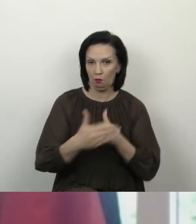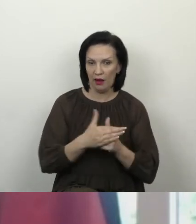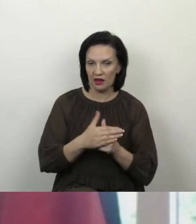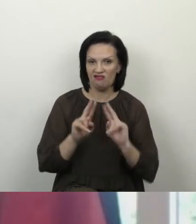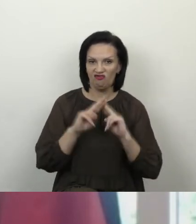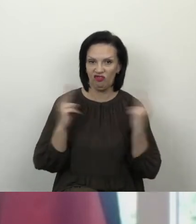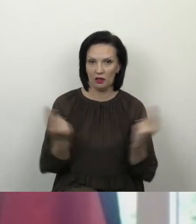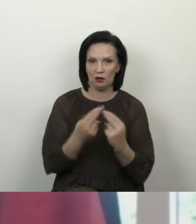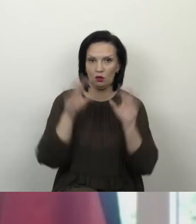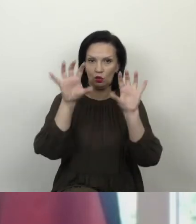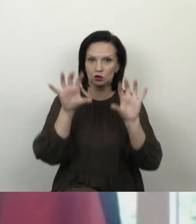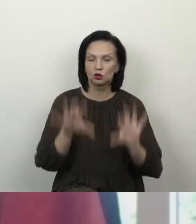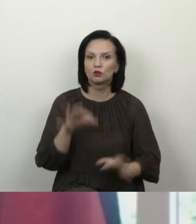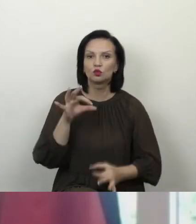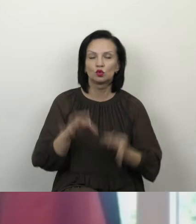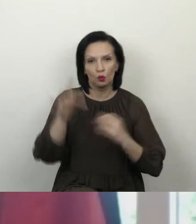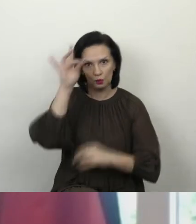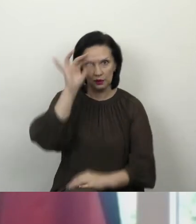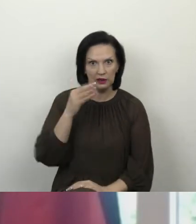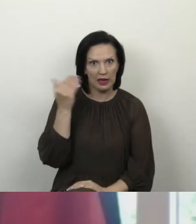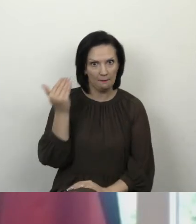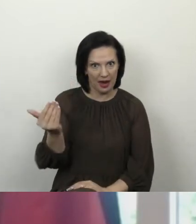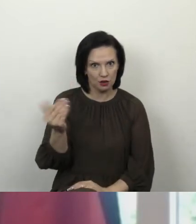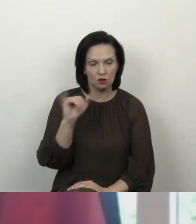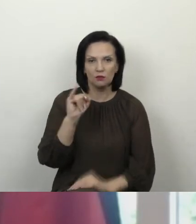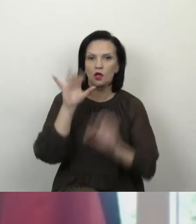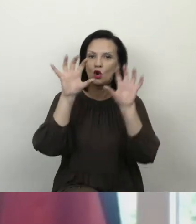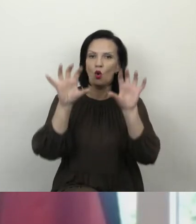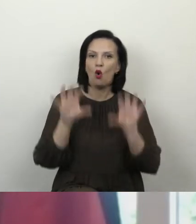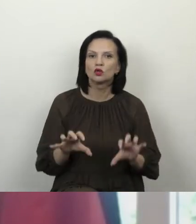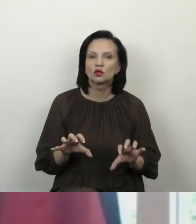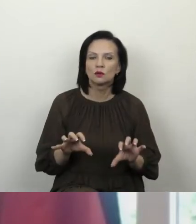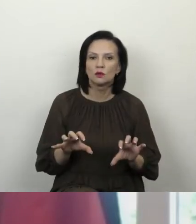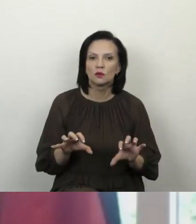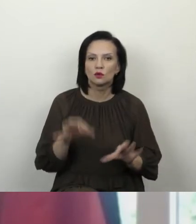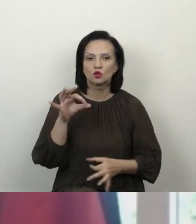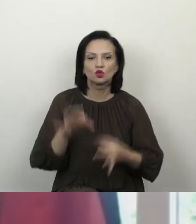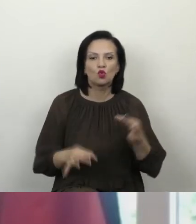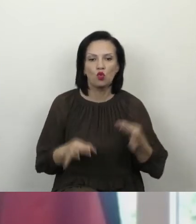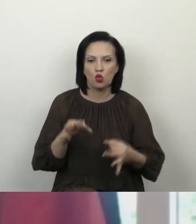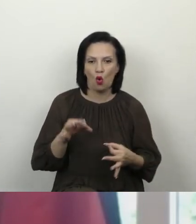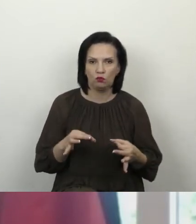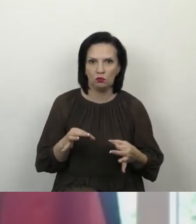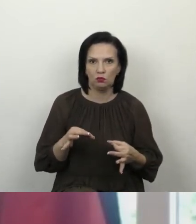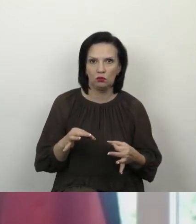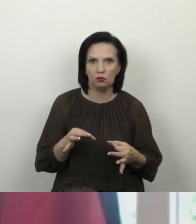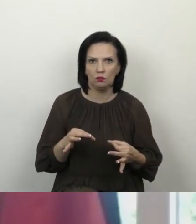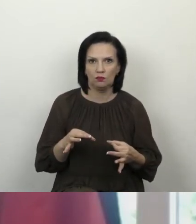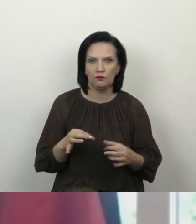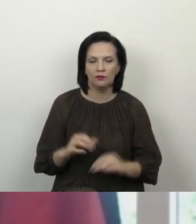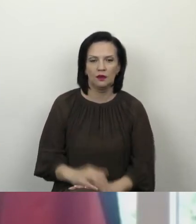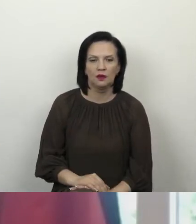the Constitutional Court of Rhineland-Palatinate in recent years.